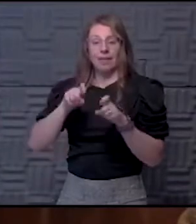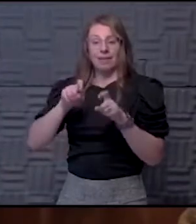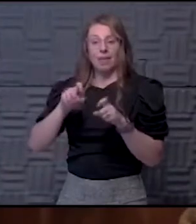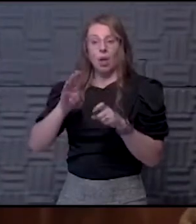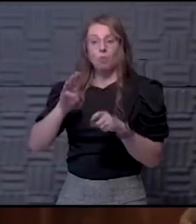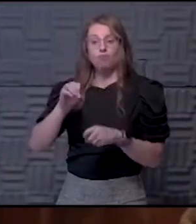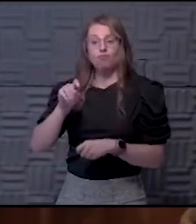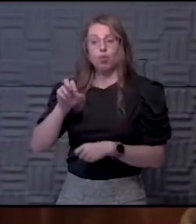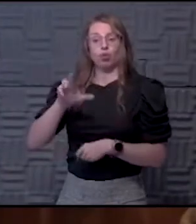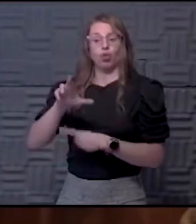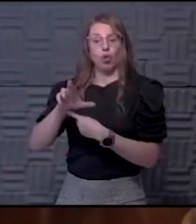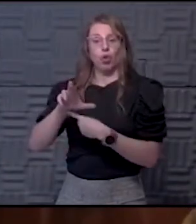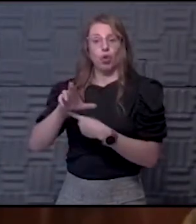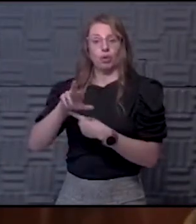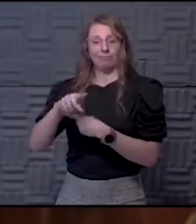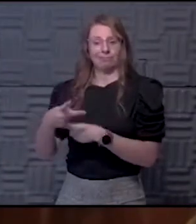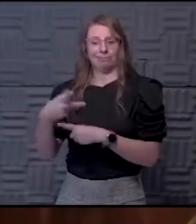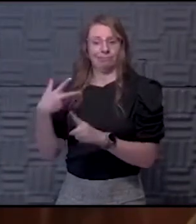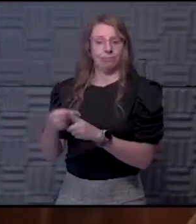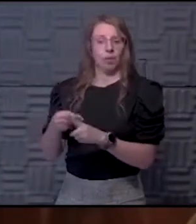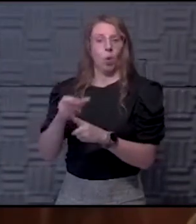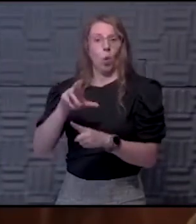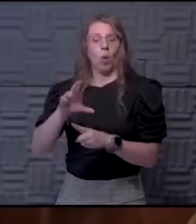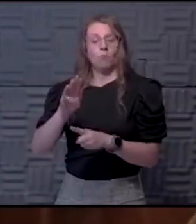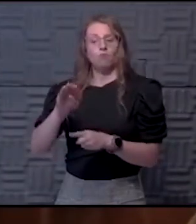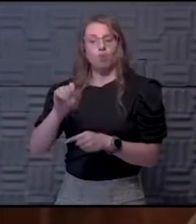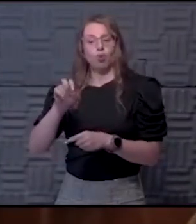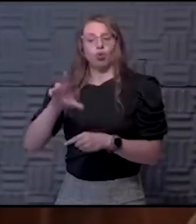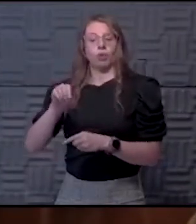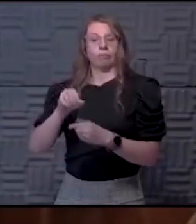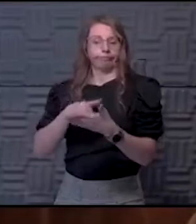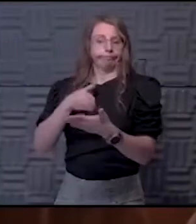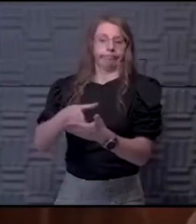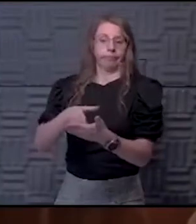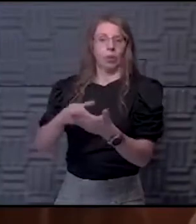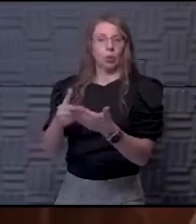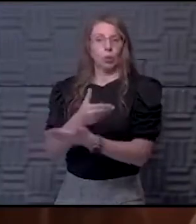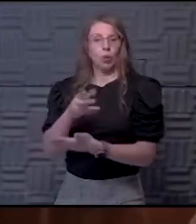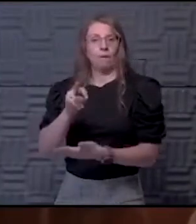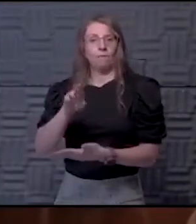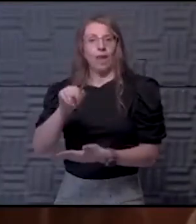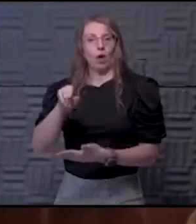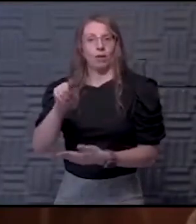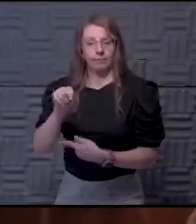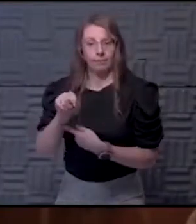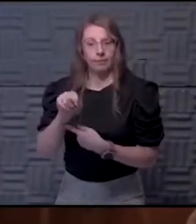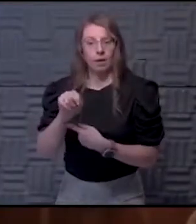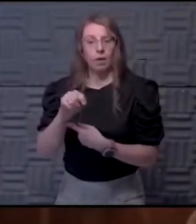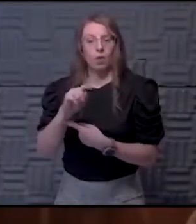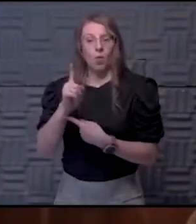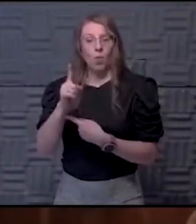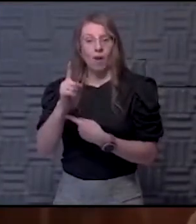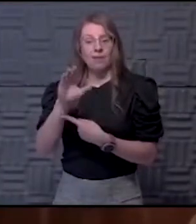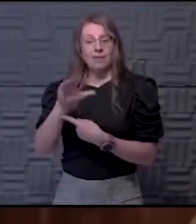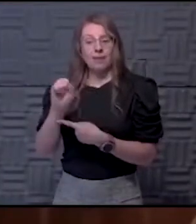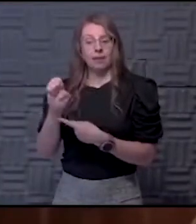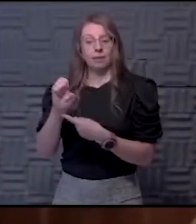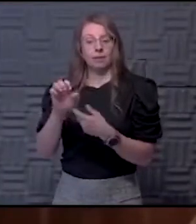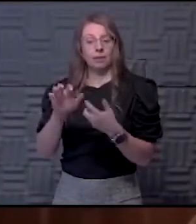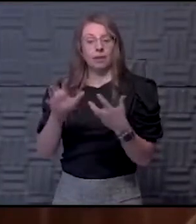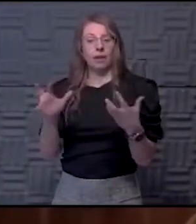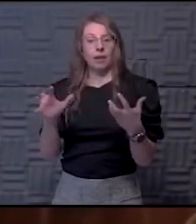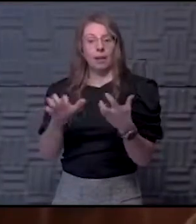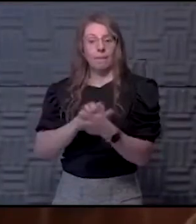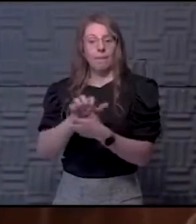doses or doses against some of the new variants, and in one case, combining coronavirus